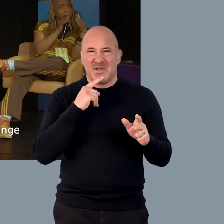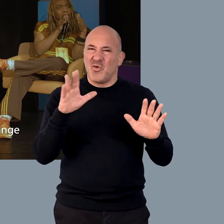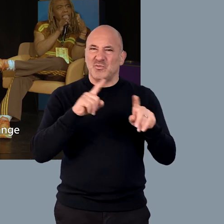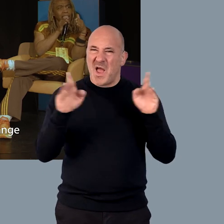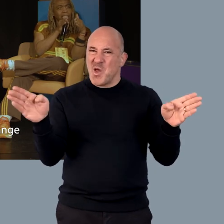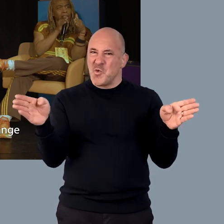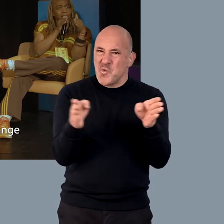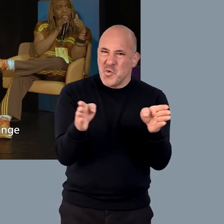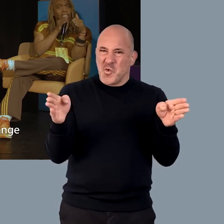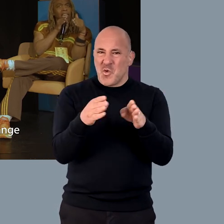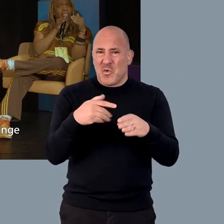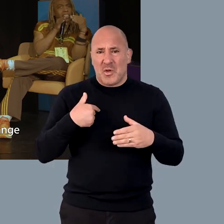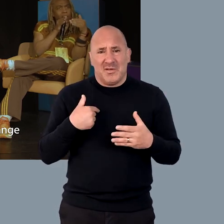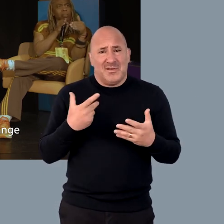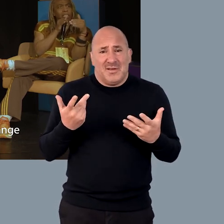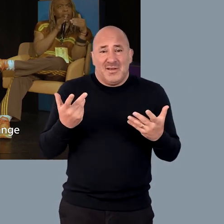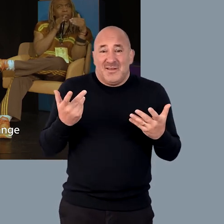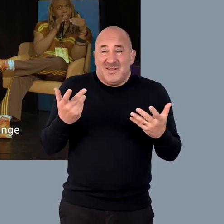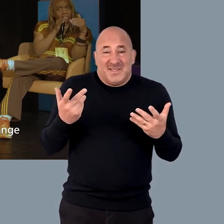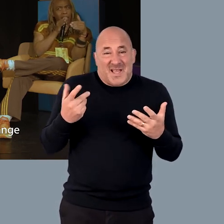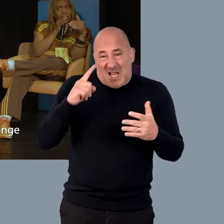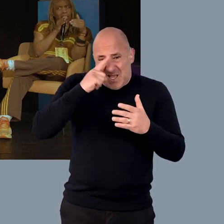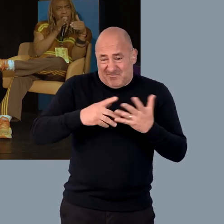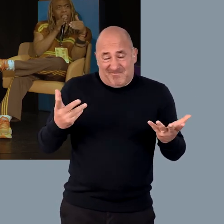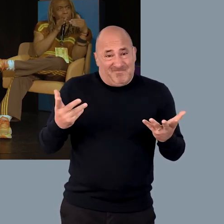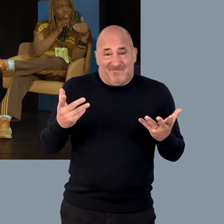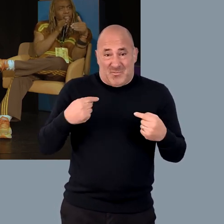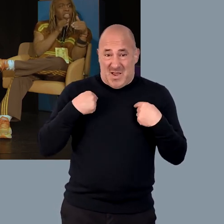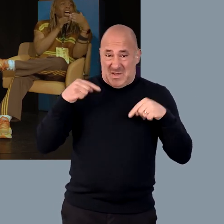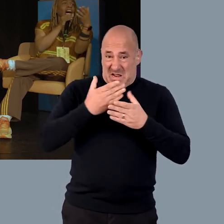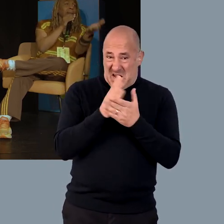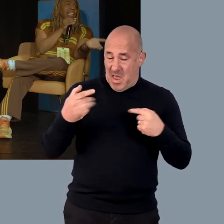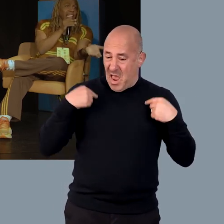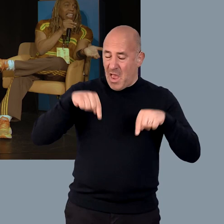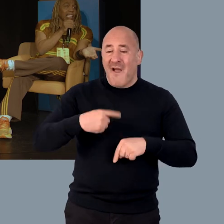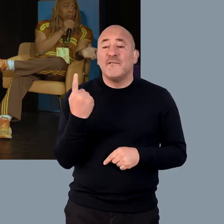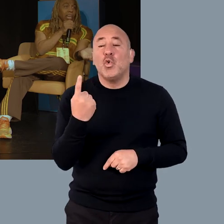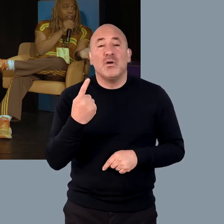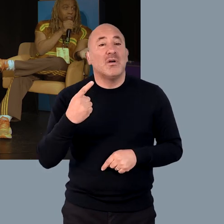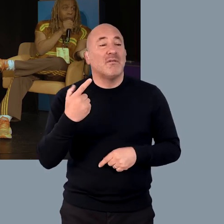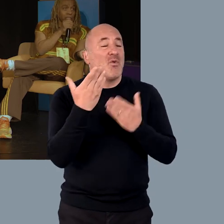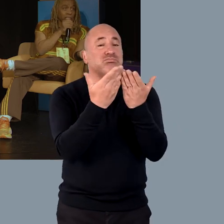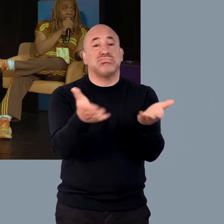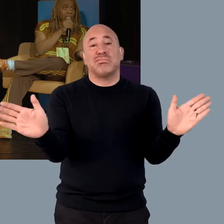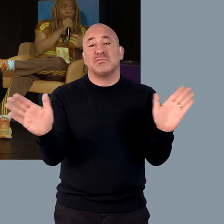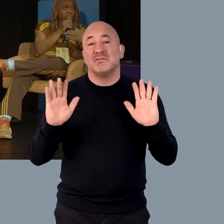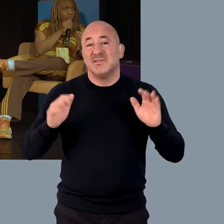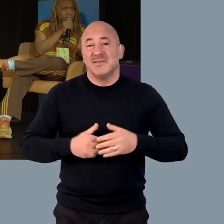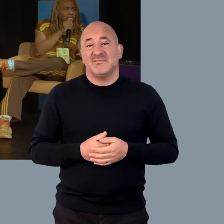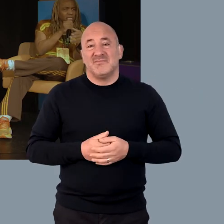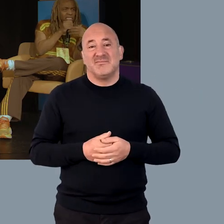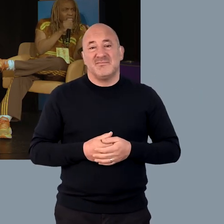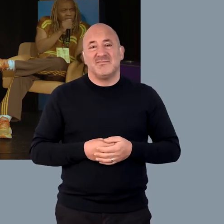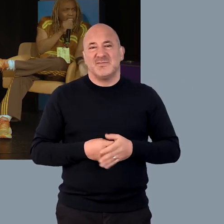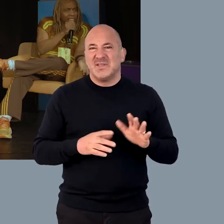it and they keep saying they get no range and i can only decide think it's because i make it clear that i'm there for everybody once